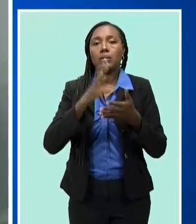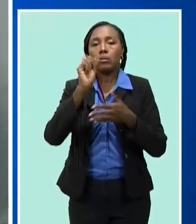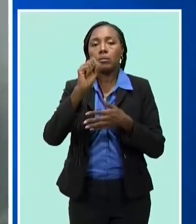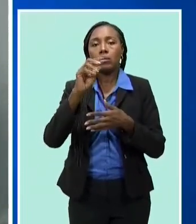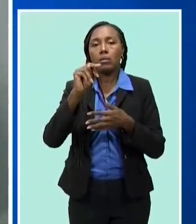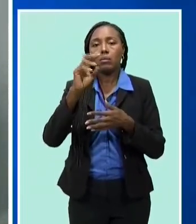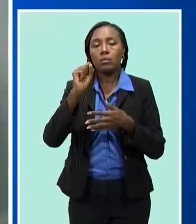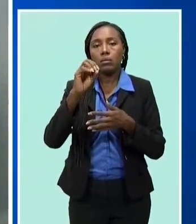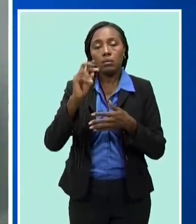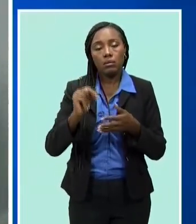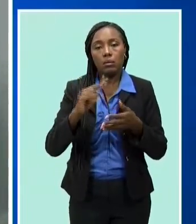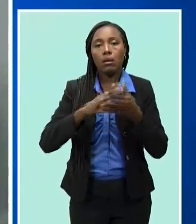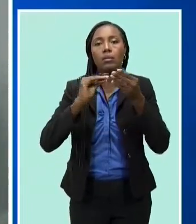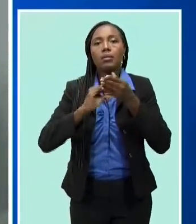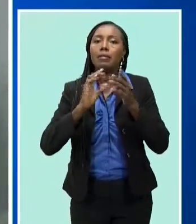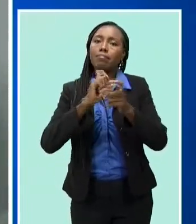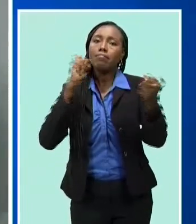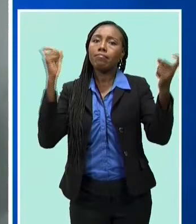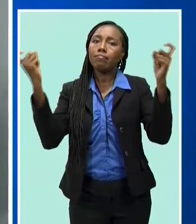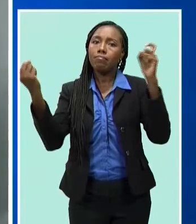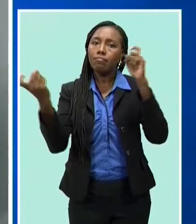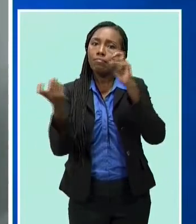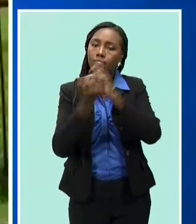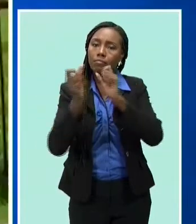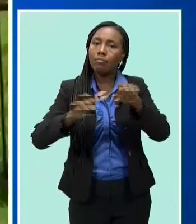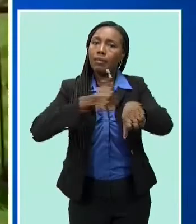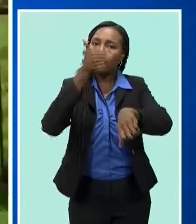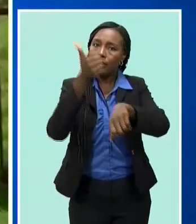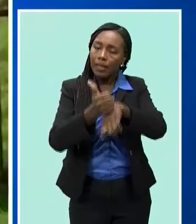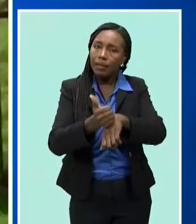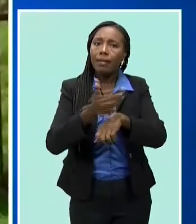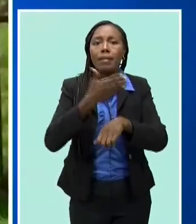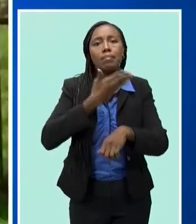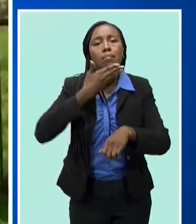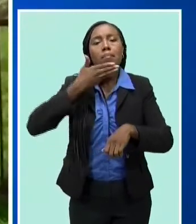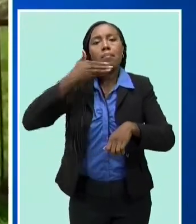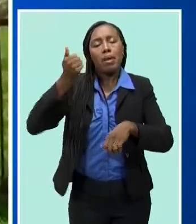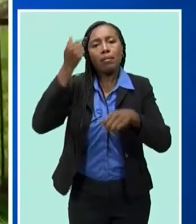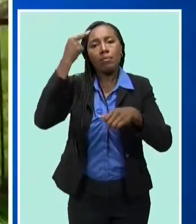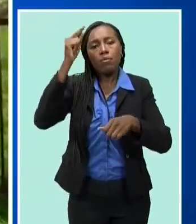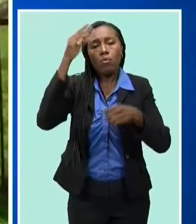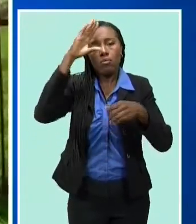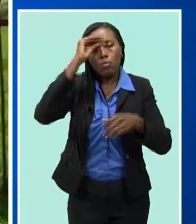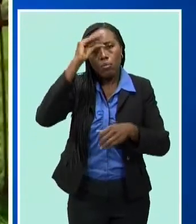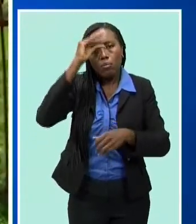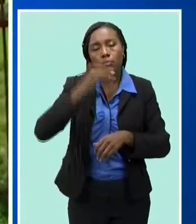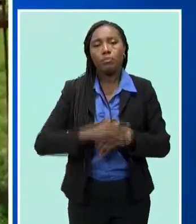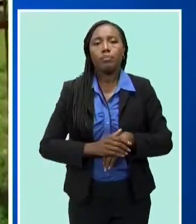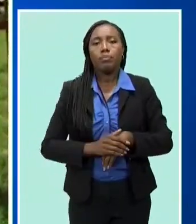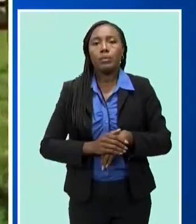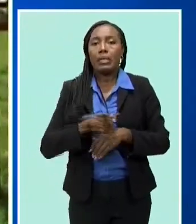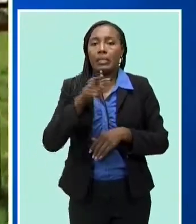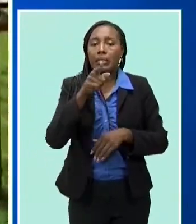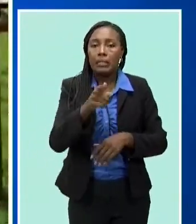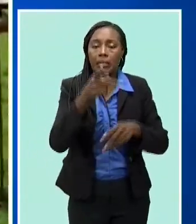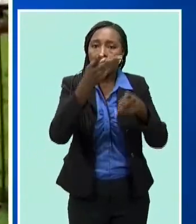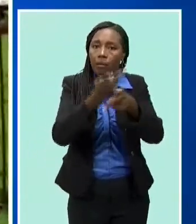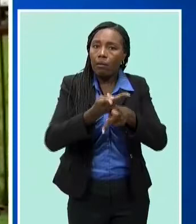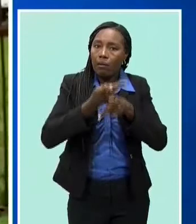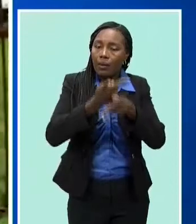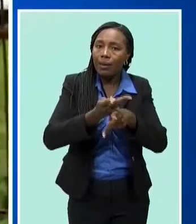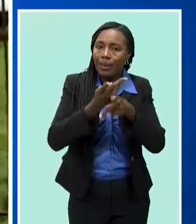Sonson says the changes he's introduced are in the best interest of the boys, whose welfare is